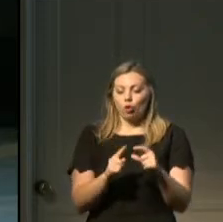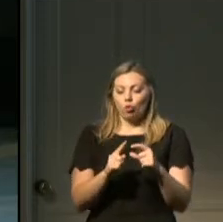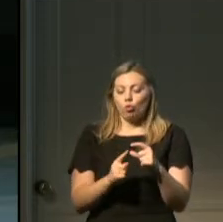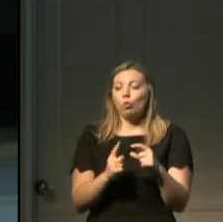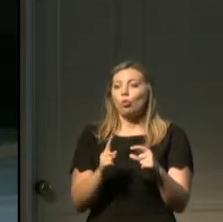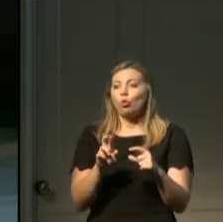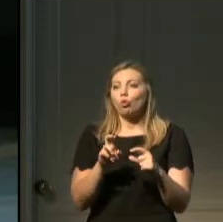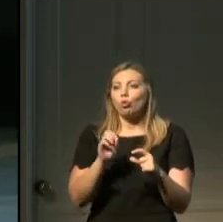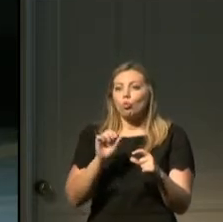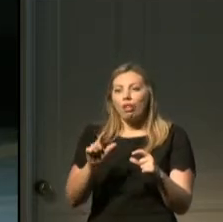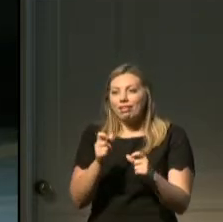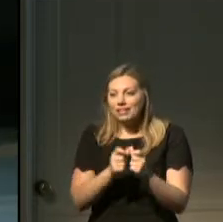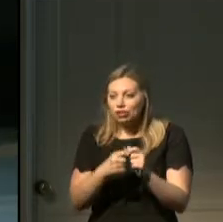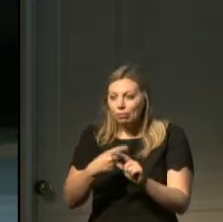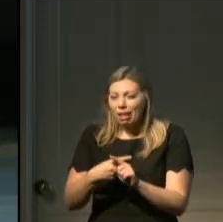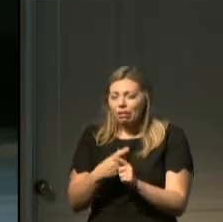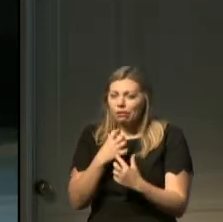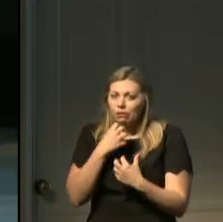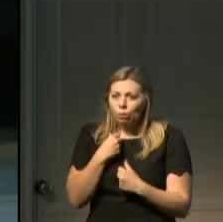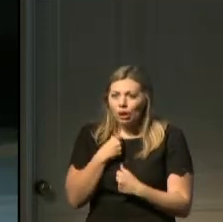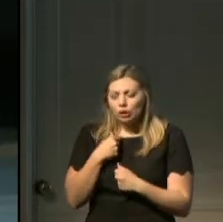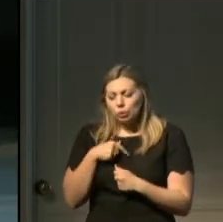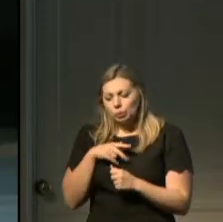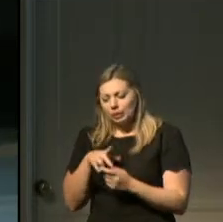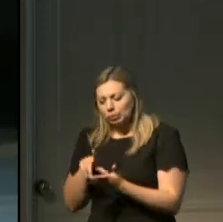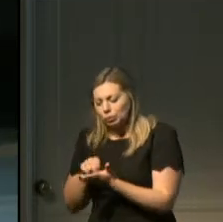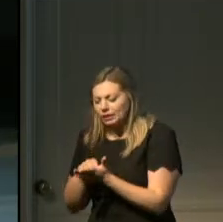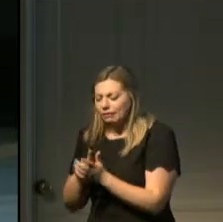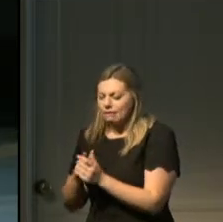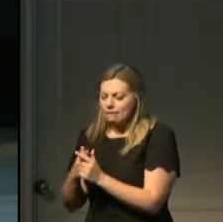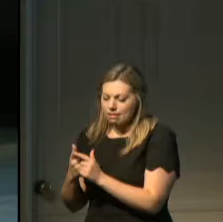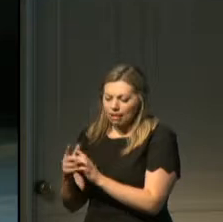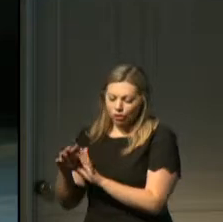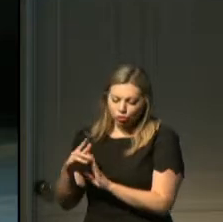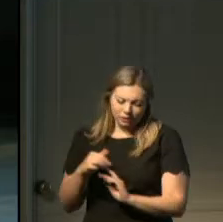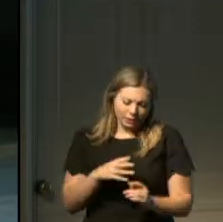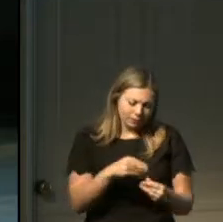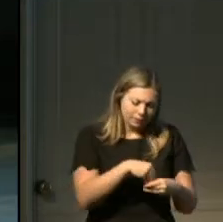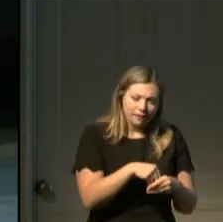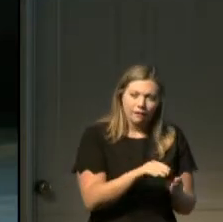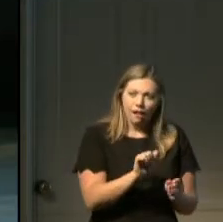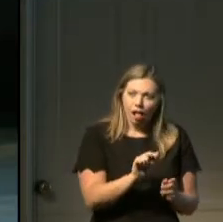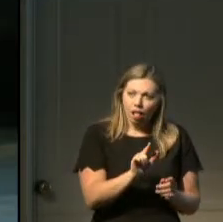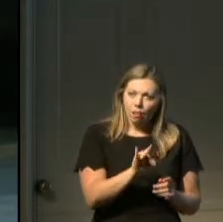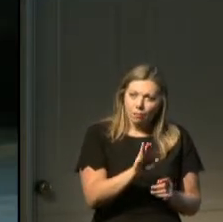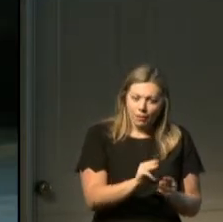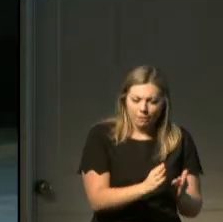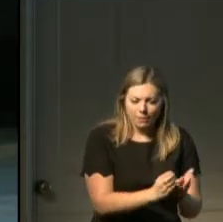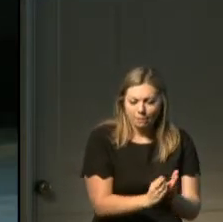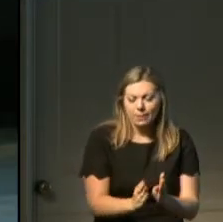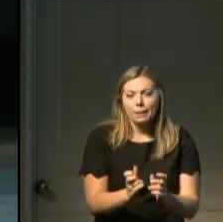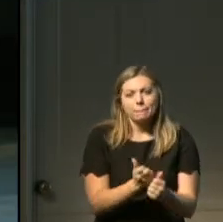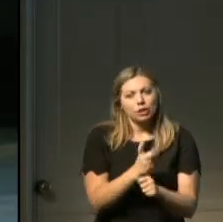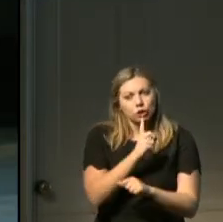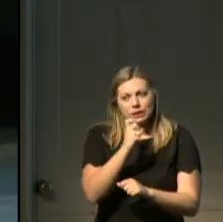precious and we would print them and we would put them in albums and we would keep the albums and we would make sure they were not around humidity